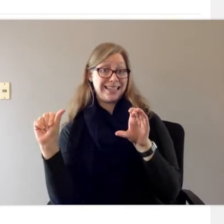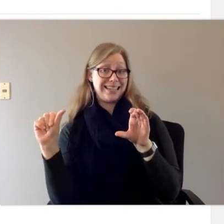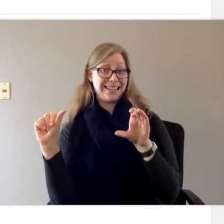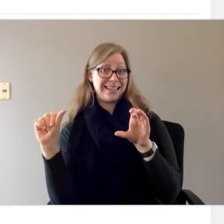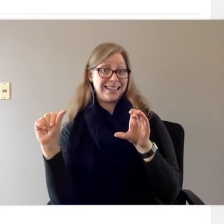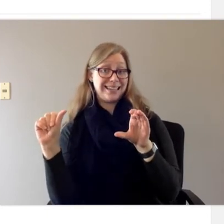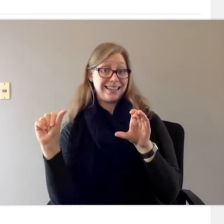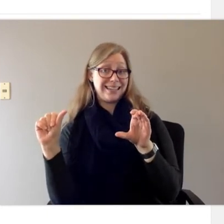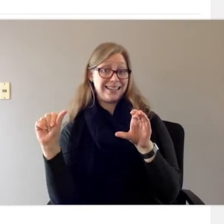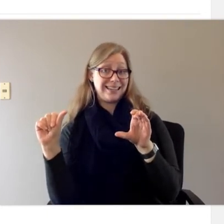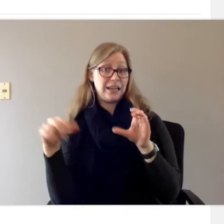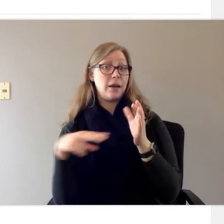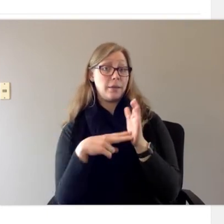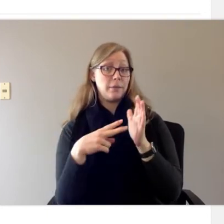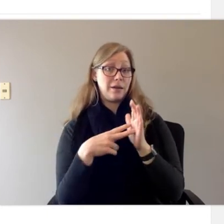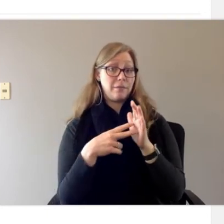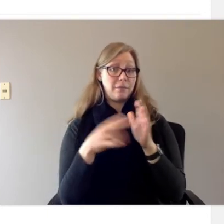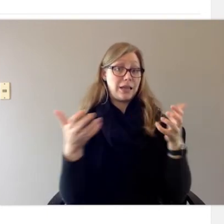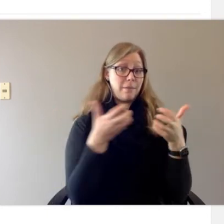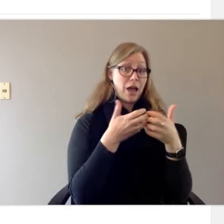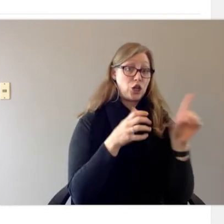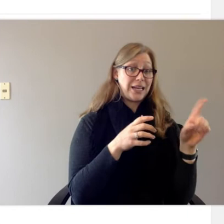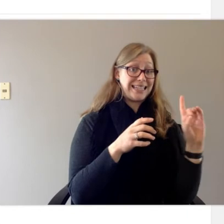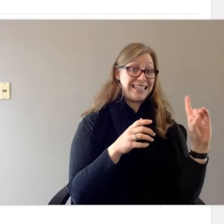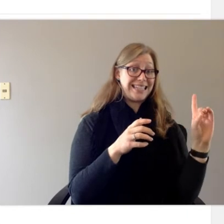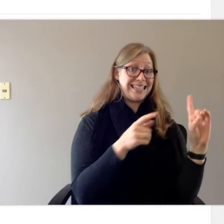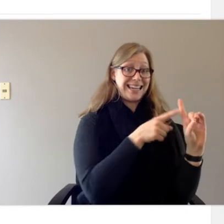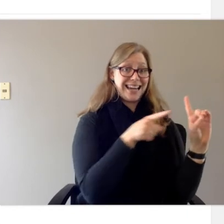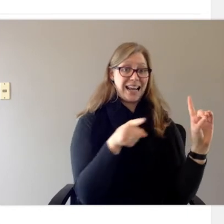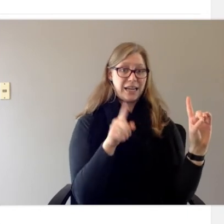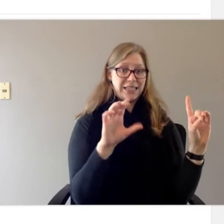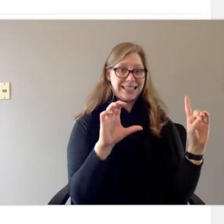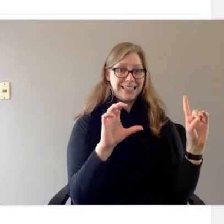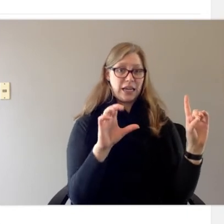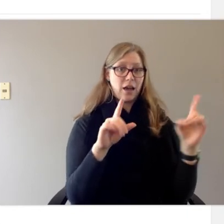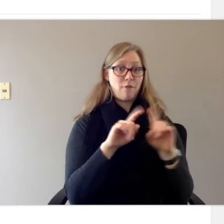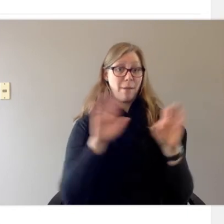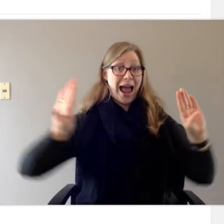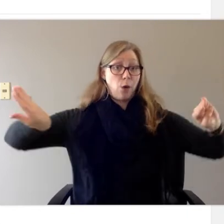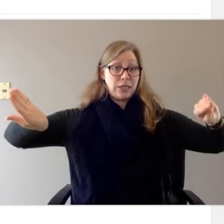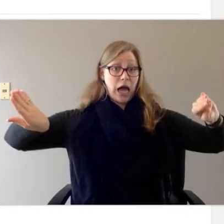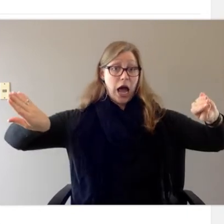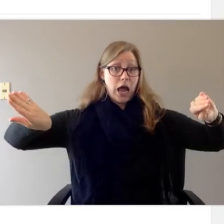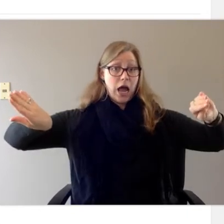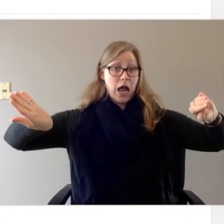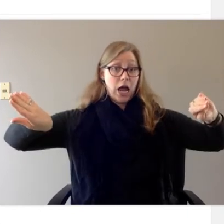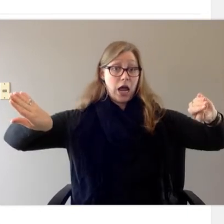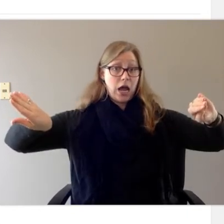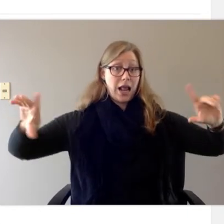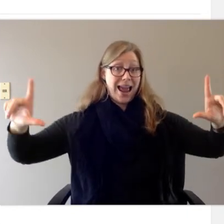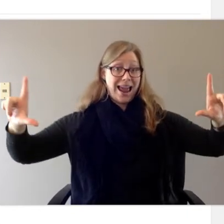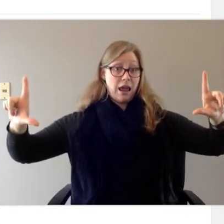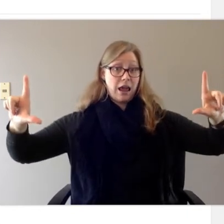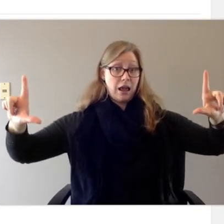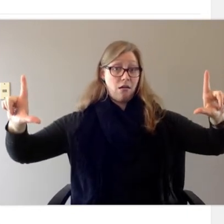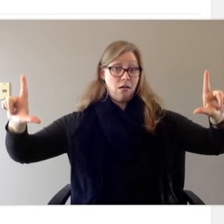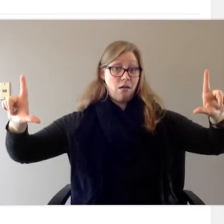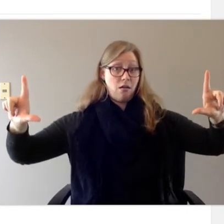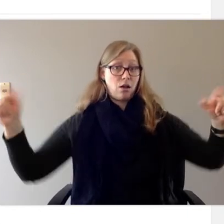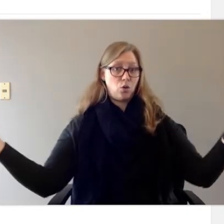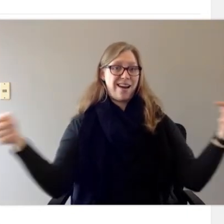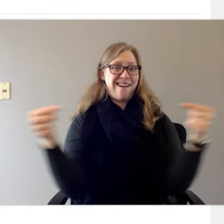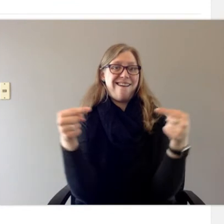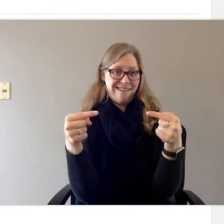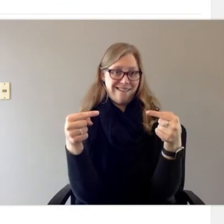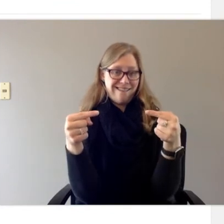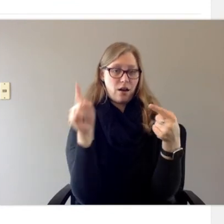from the D to the C. So I'm going in towards, from this angle on the outside to the vertical angle. So for both